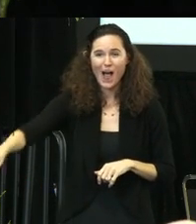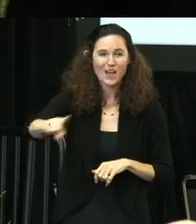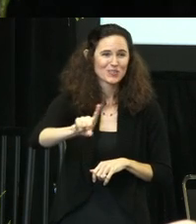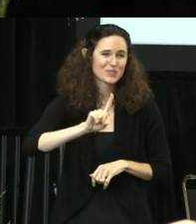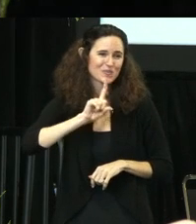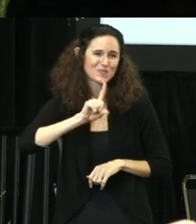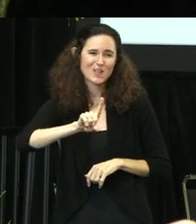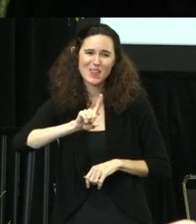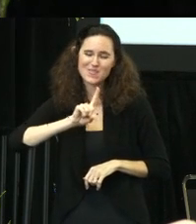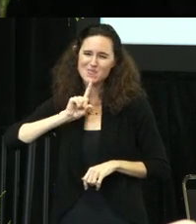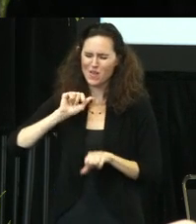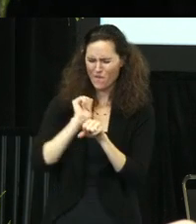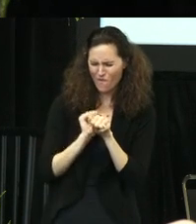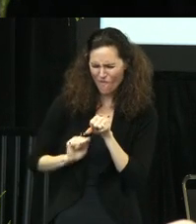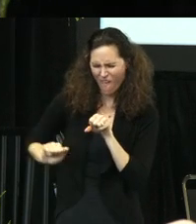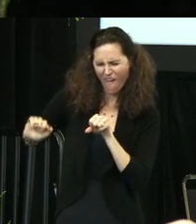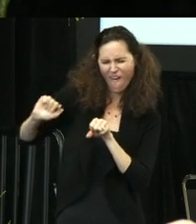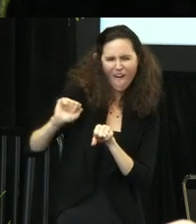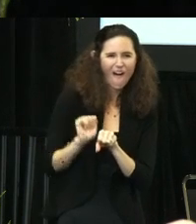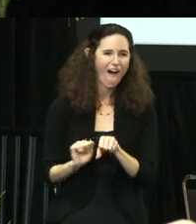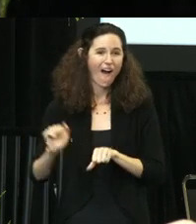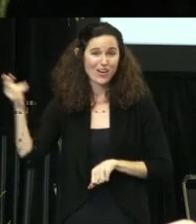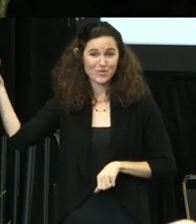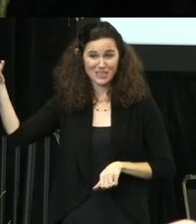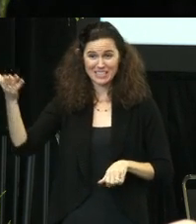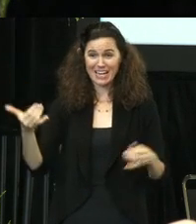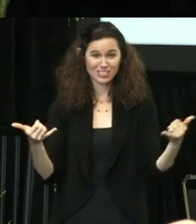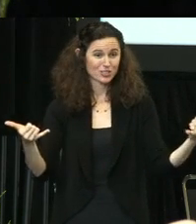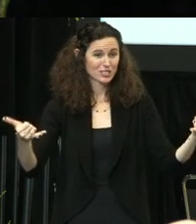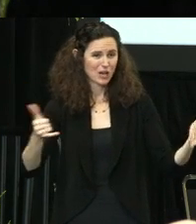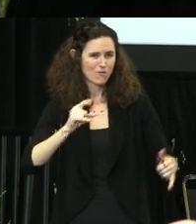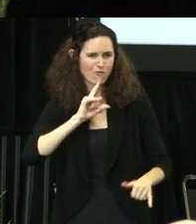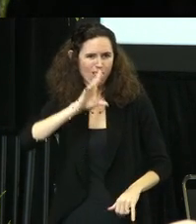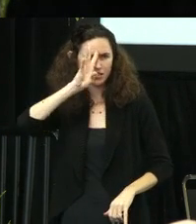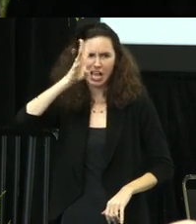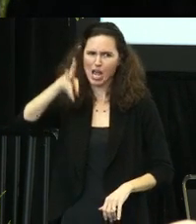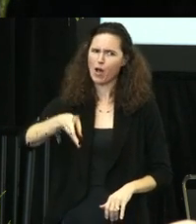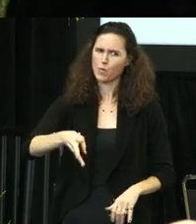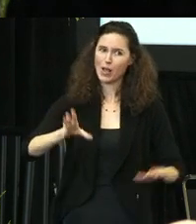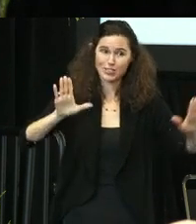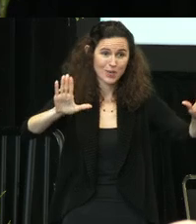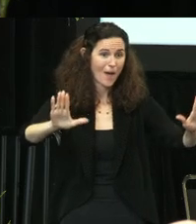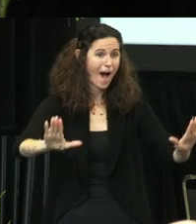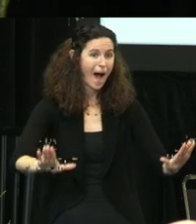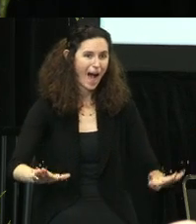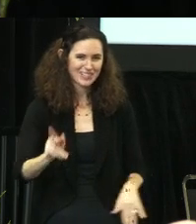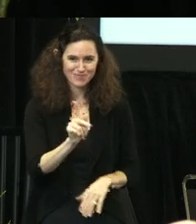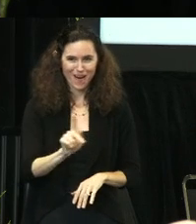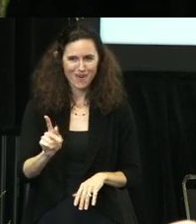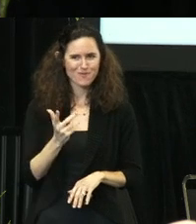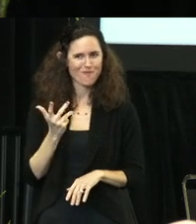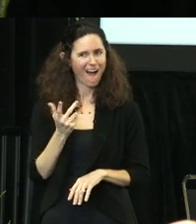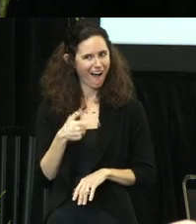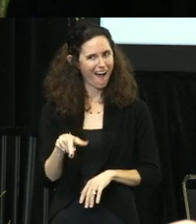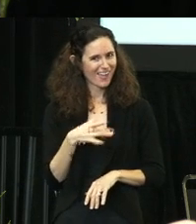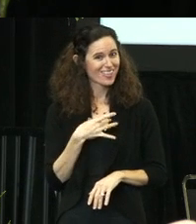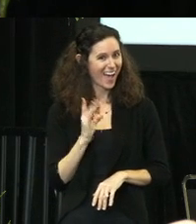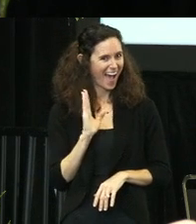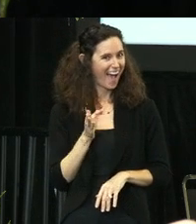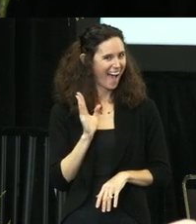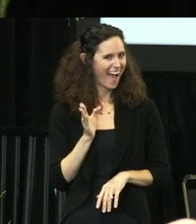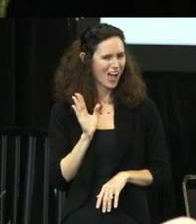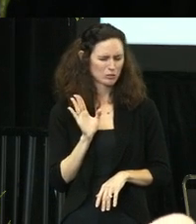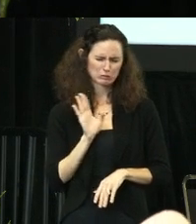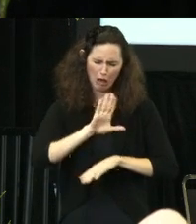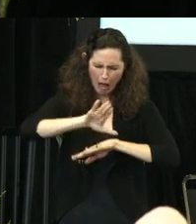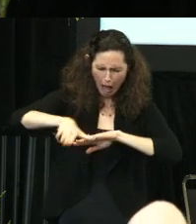really hard on our presentation here. We really came up with a really awesome PowerPoint, I think, for you guys. We stayed up